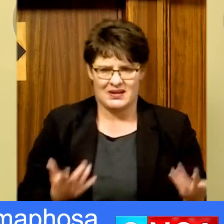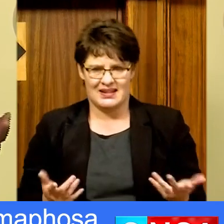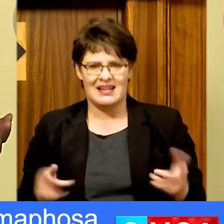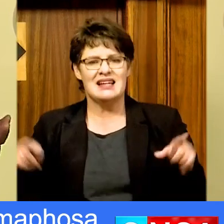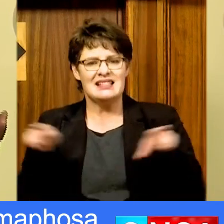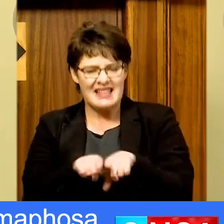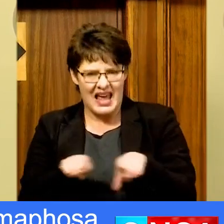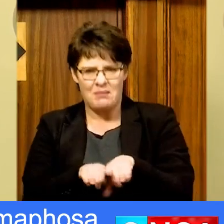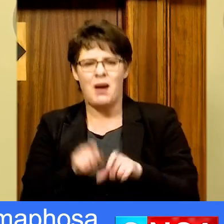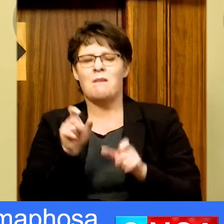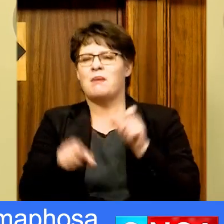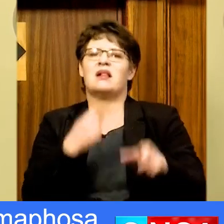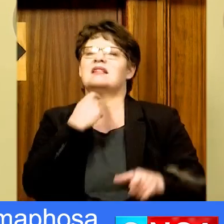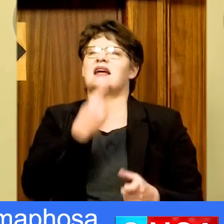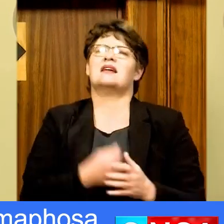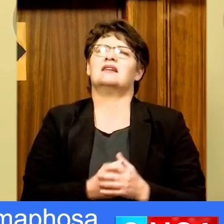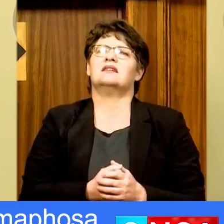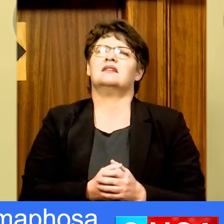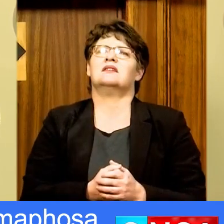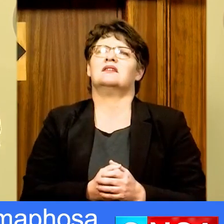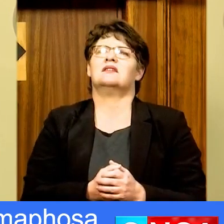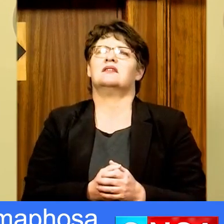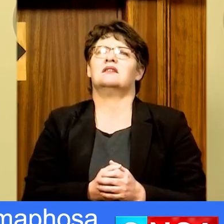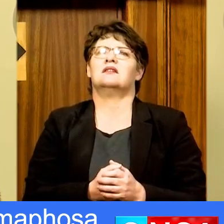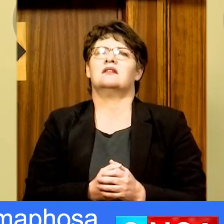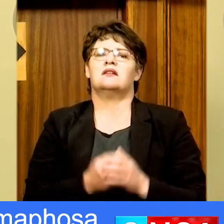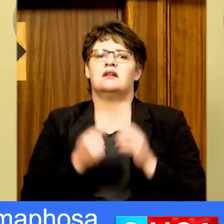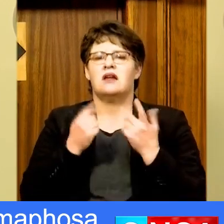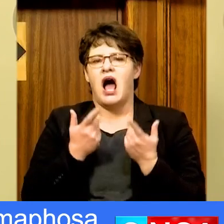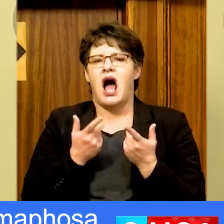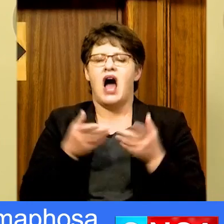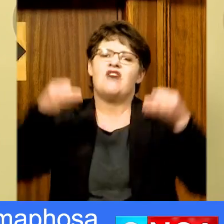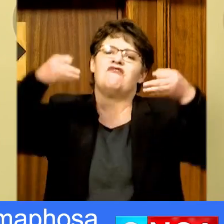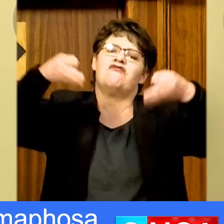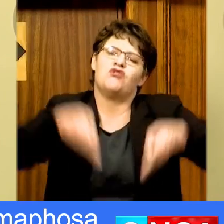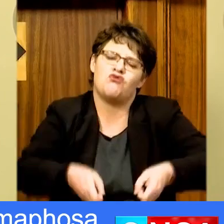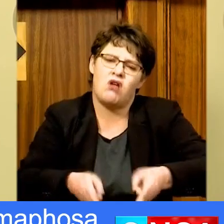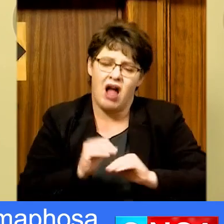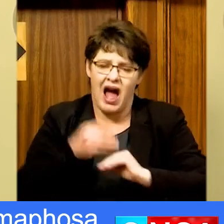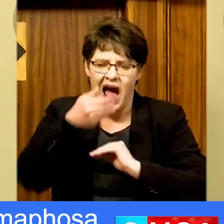including what people call after tears, after funerals,